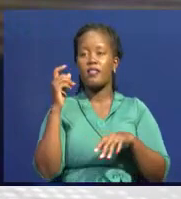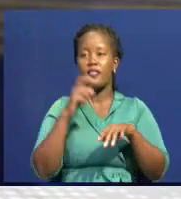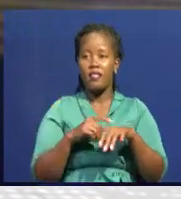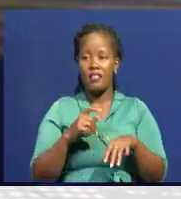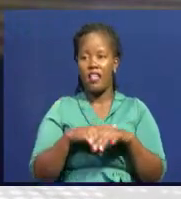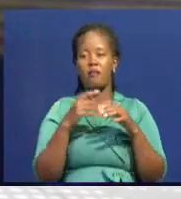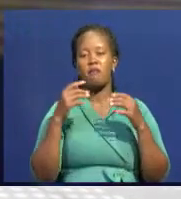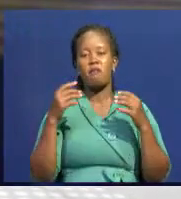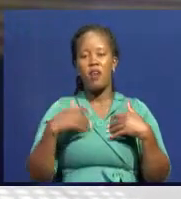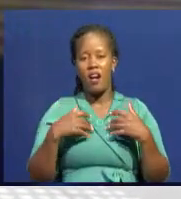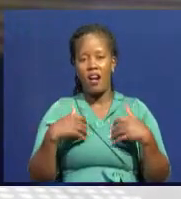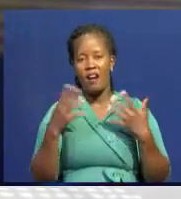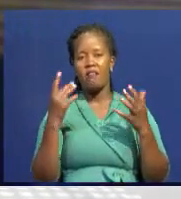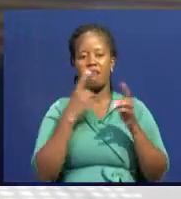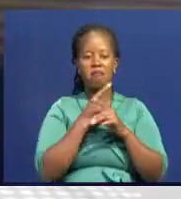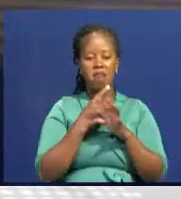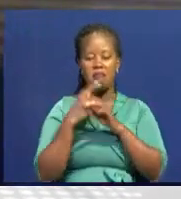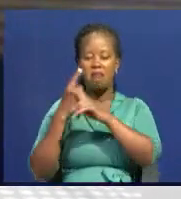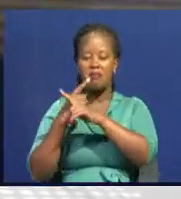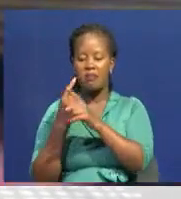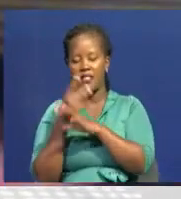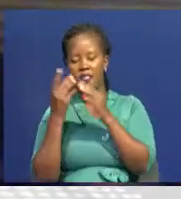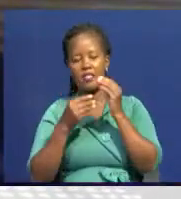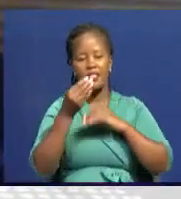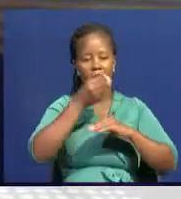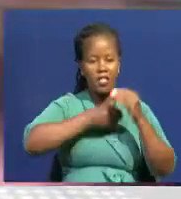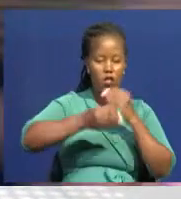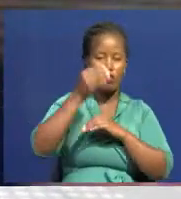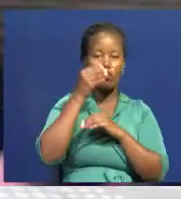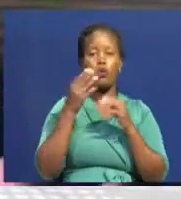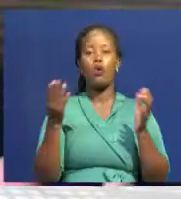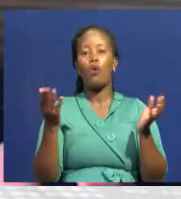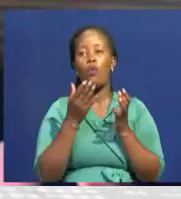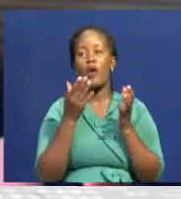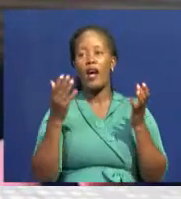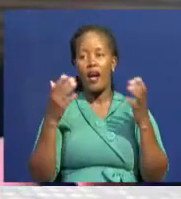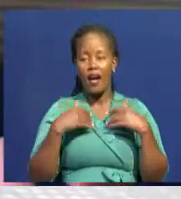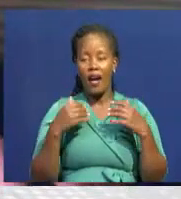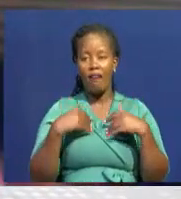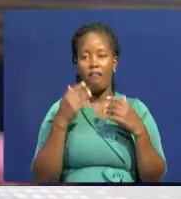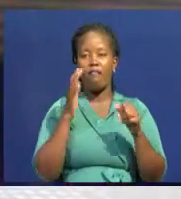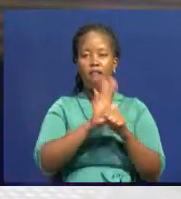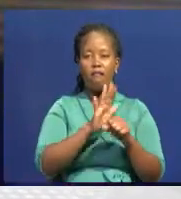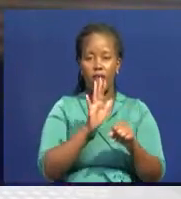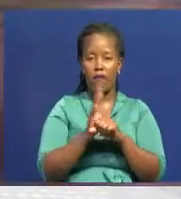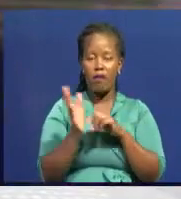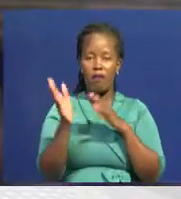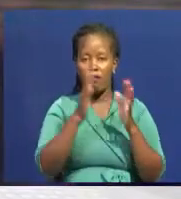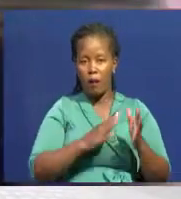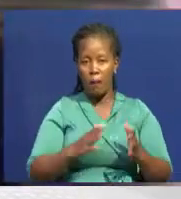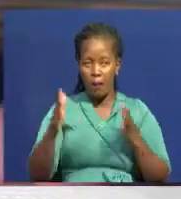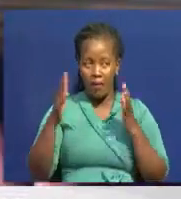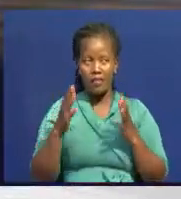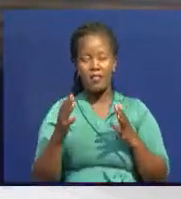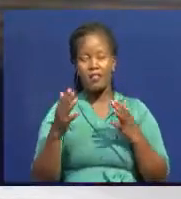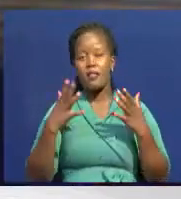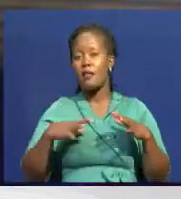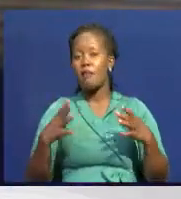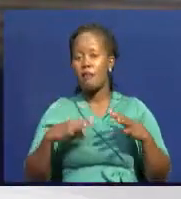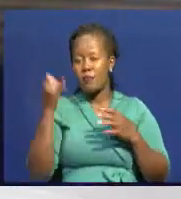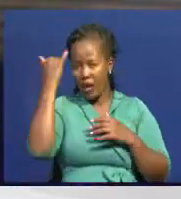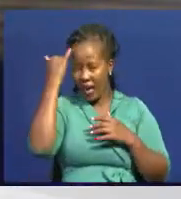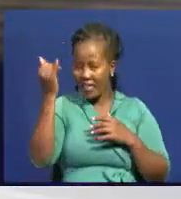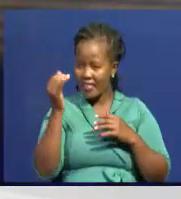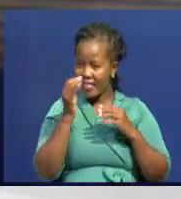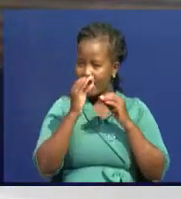transactions being done where people are being ripped off, there's a whole lot of fraud because people don't know what they're